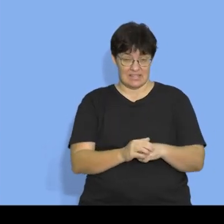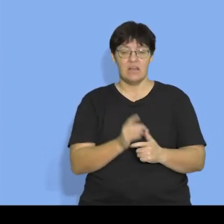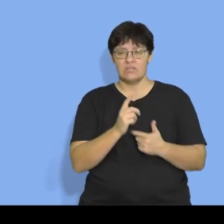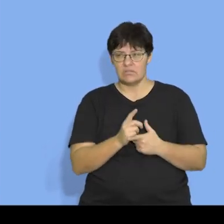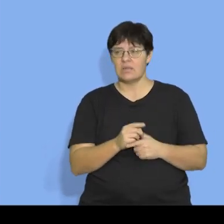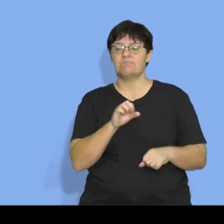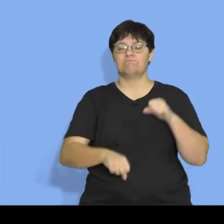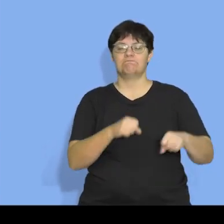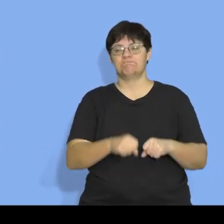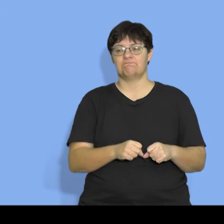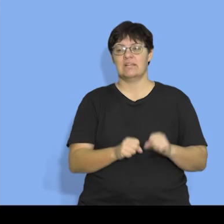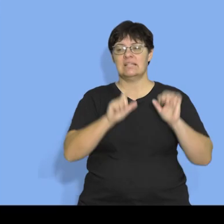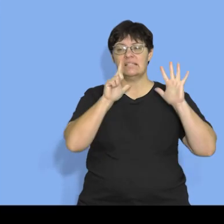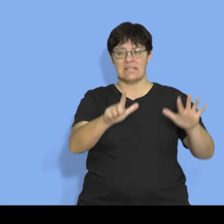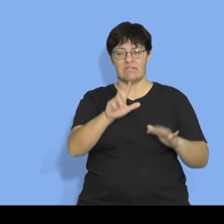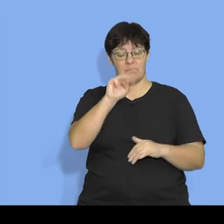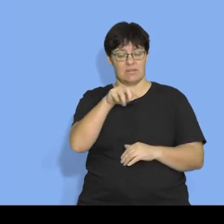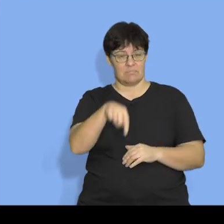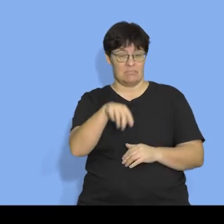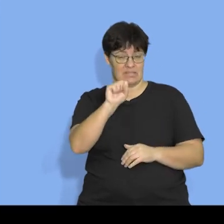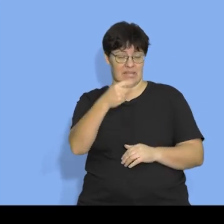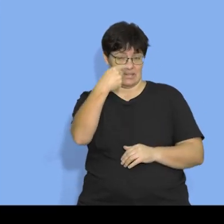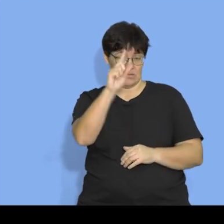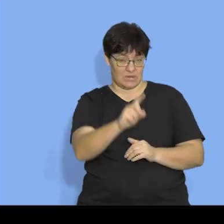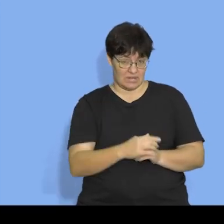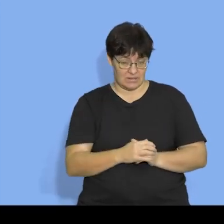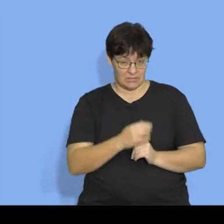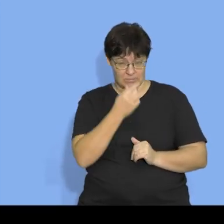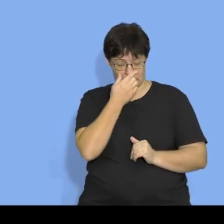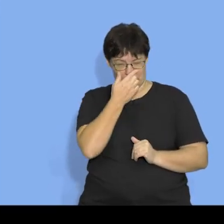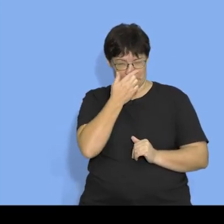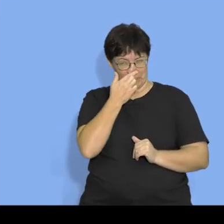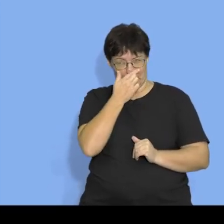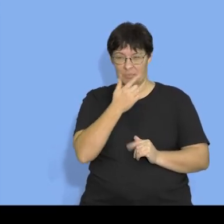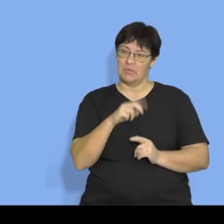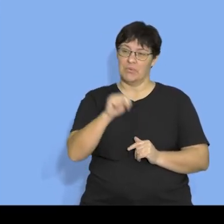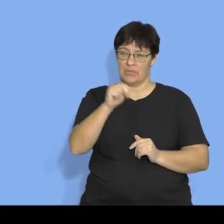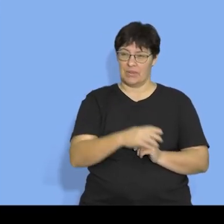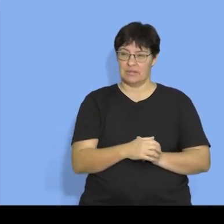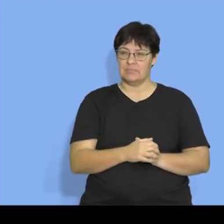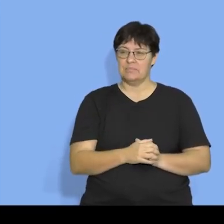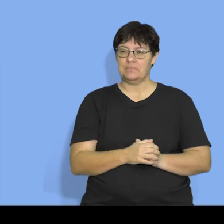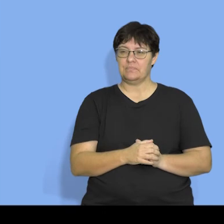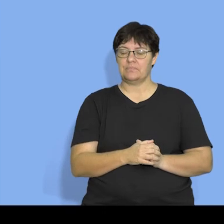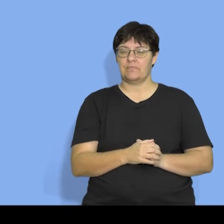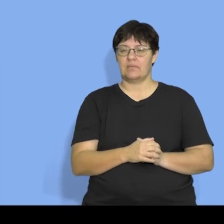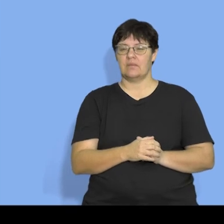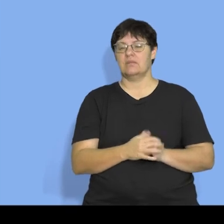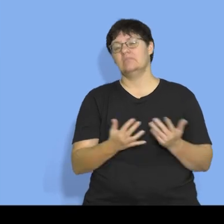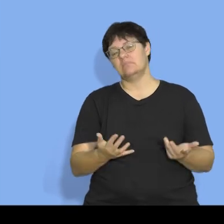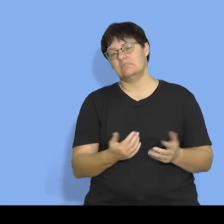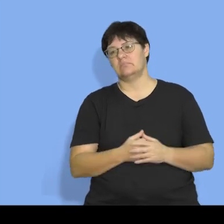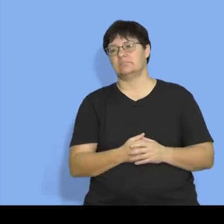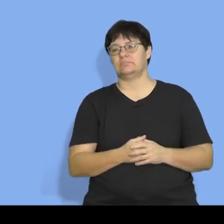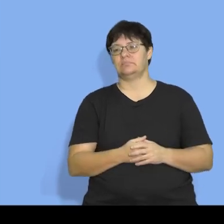she attains a velocity of 7 meters per second north. So, let's see what we've got. Starts